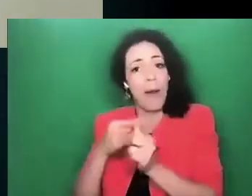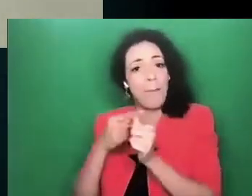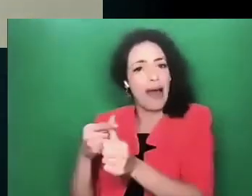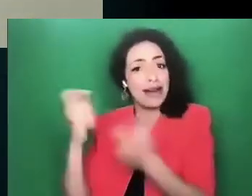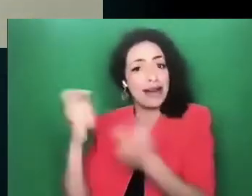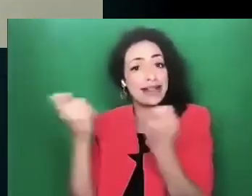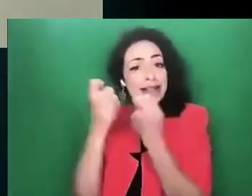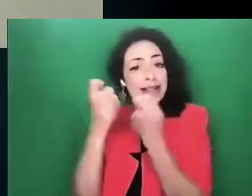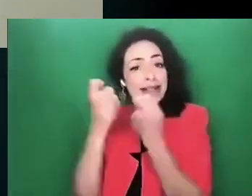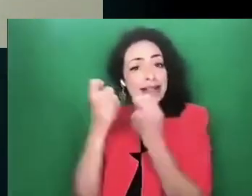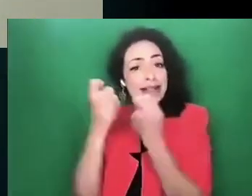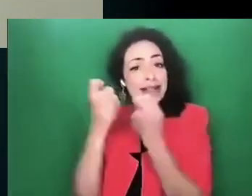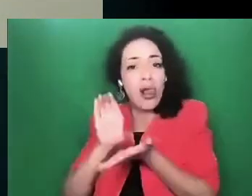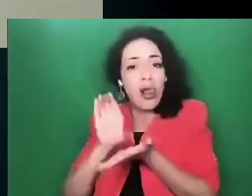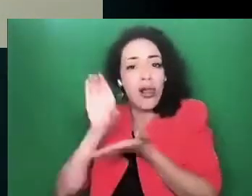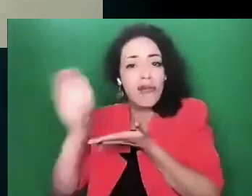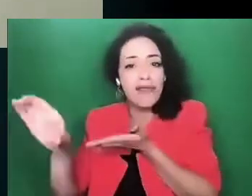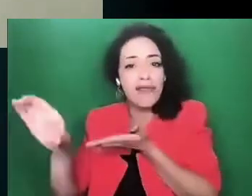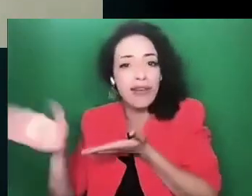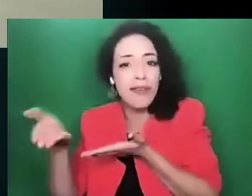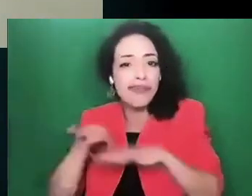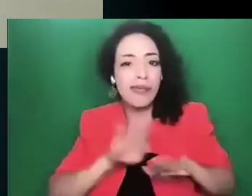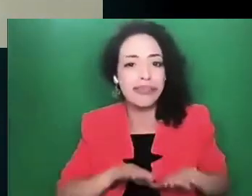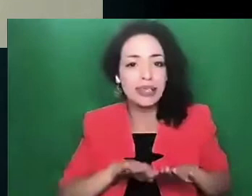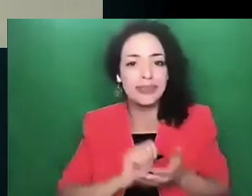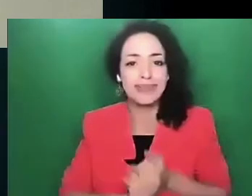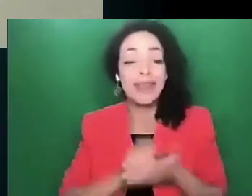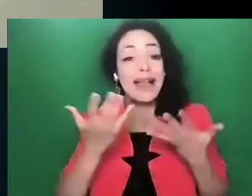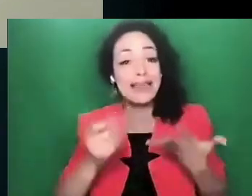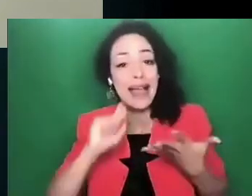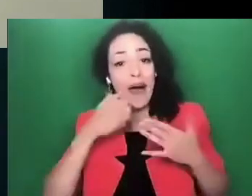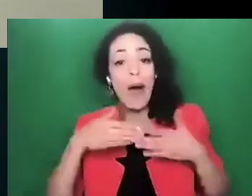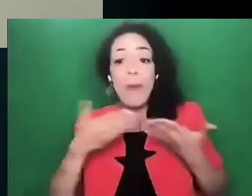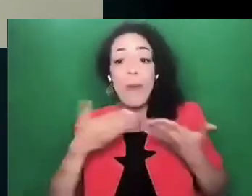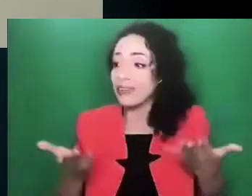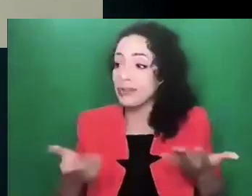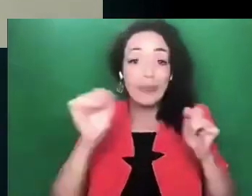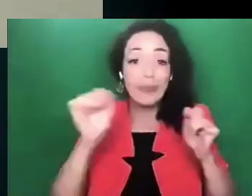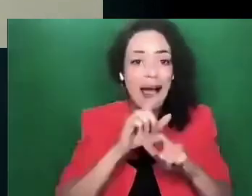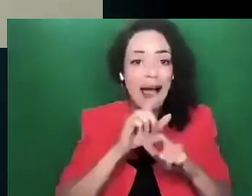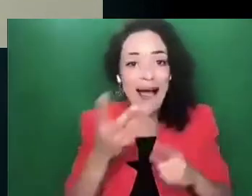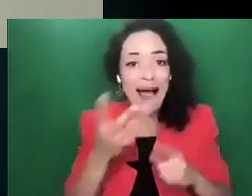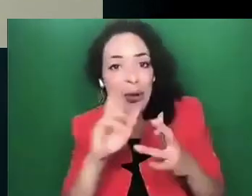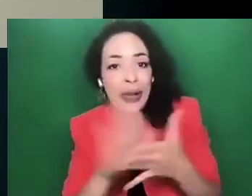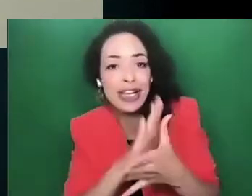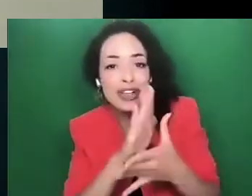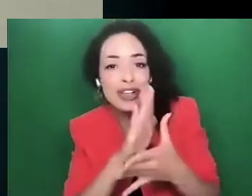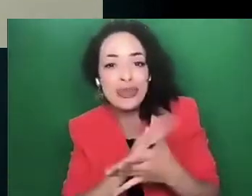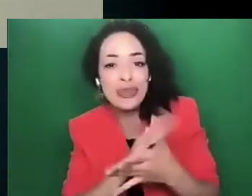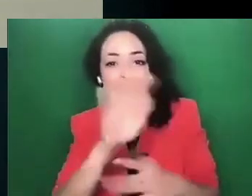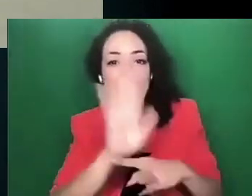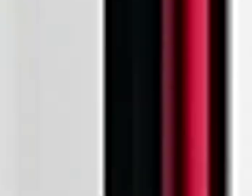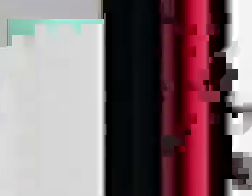proud of. I'll leave you to enjoy those two films, and then we'll go to the discussion. Thank you again for joining us this evening.